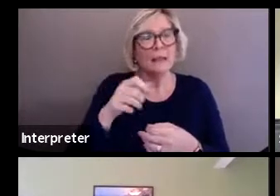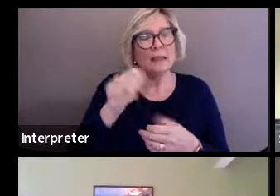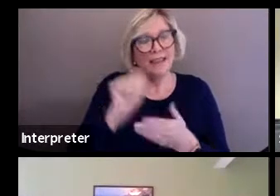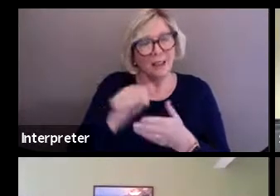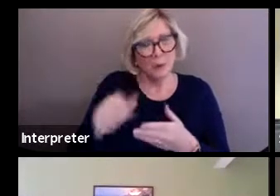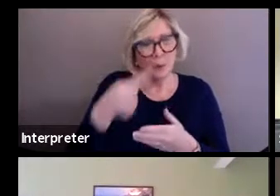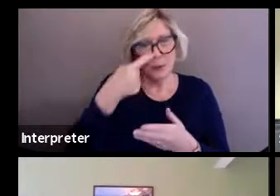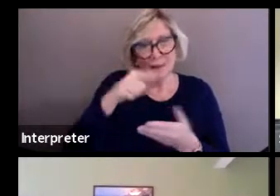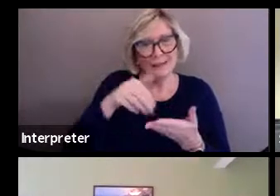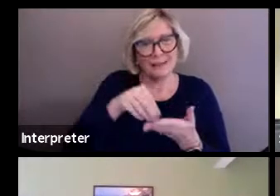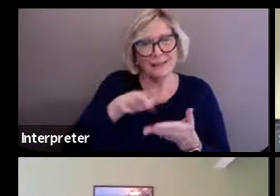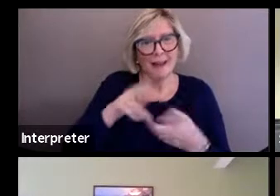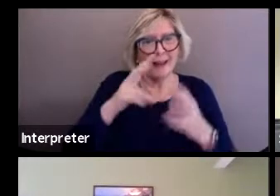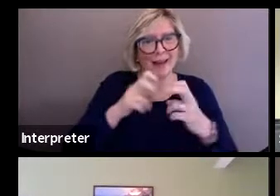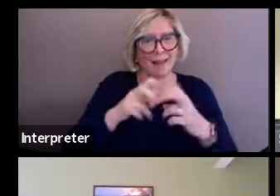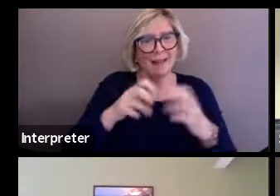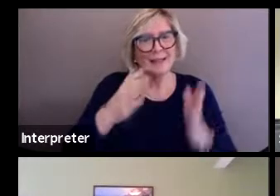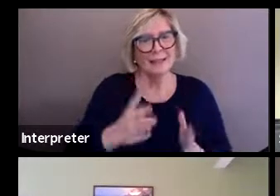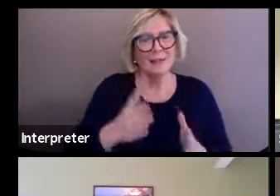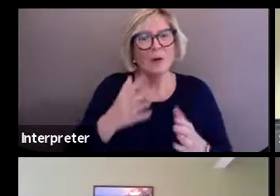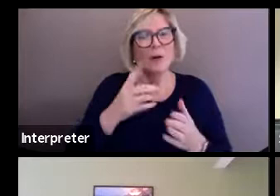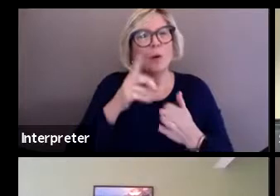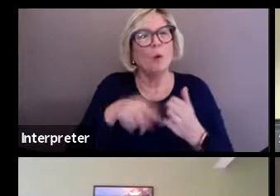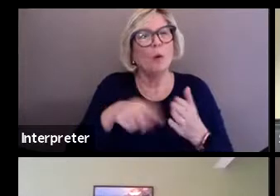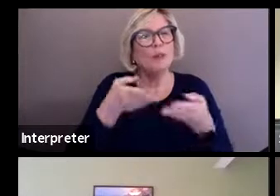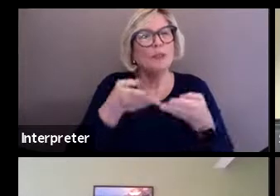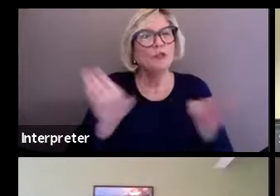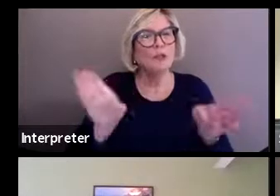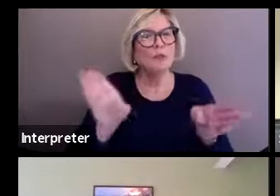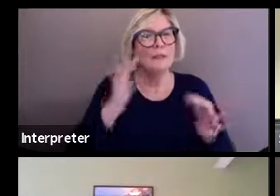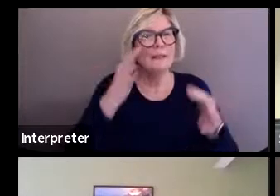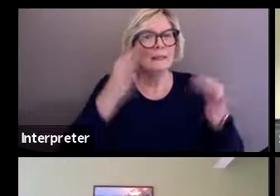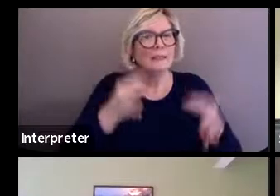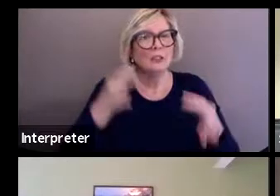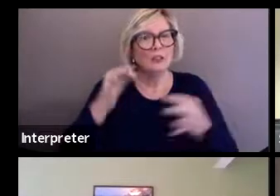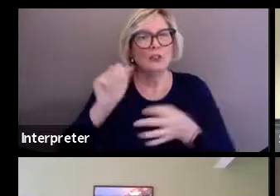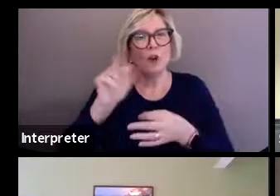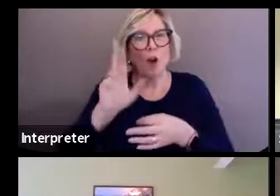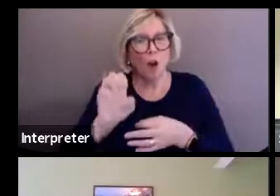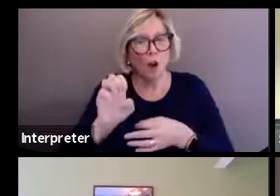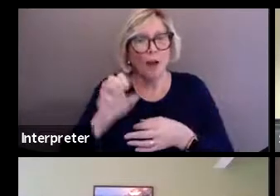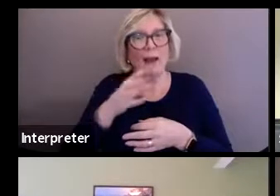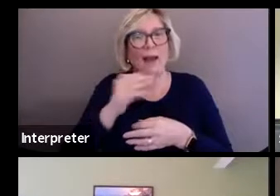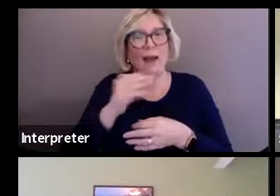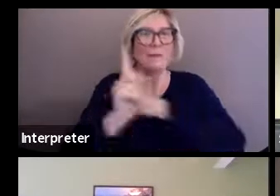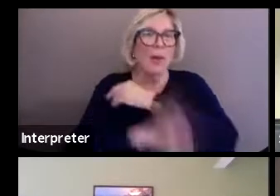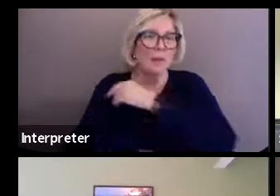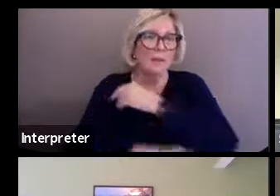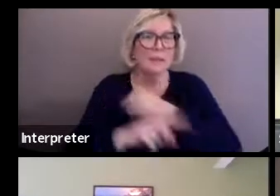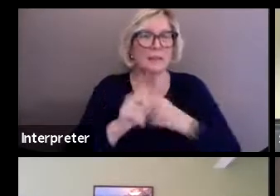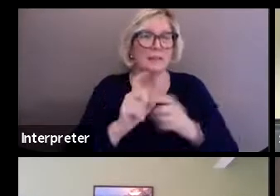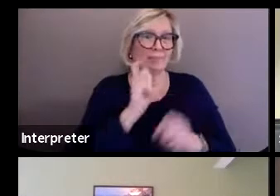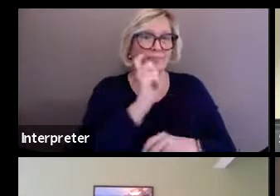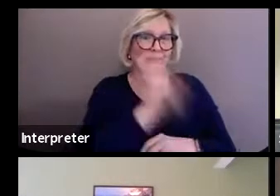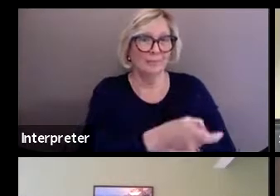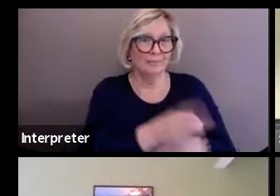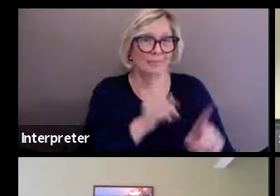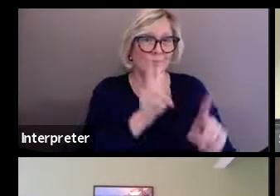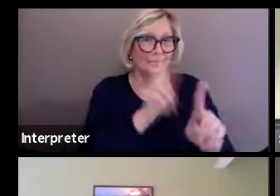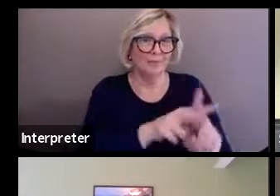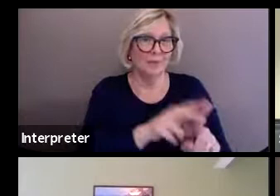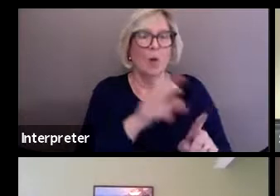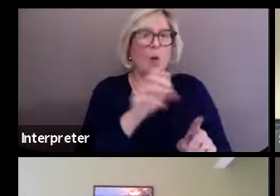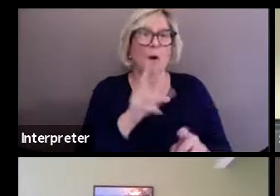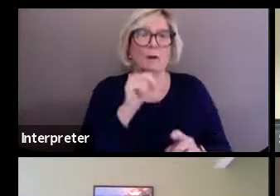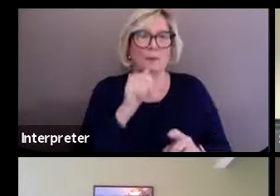analyst what the findings, general findings were and penalties that were assessed or not. In other words, the percentage of cases